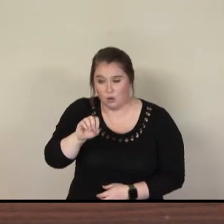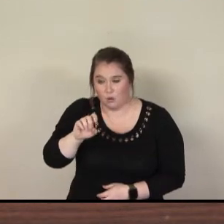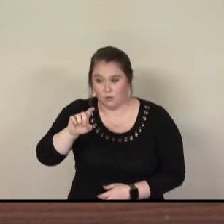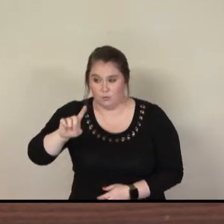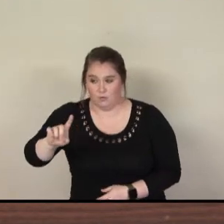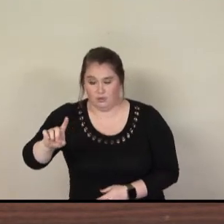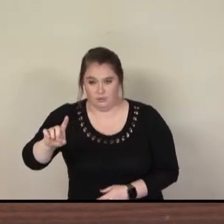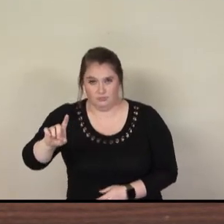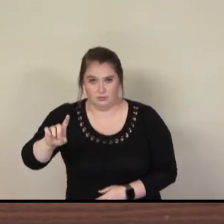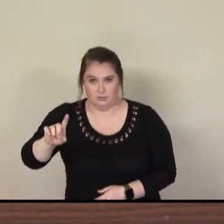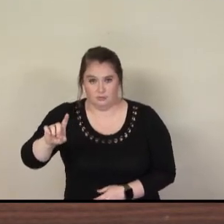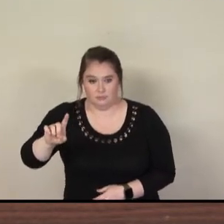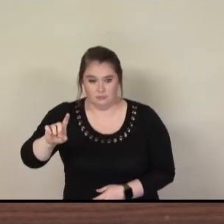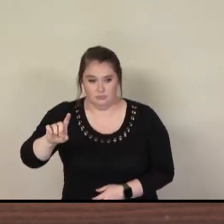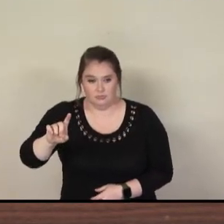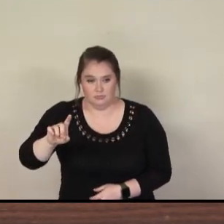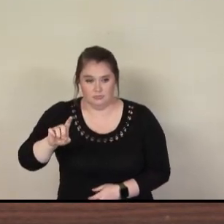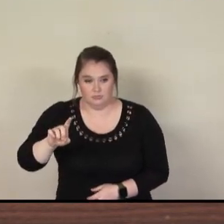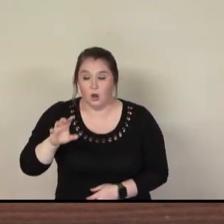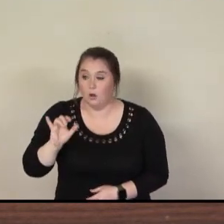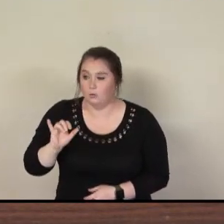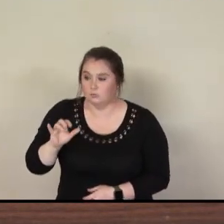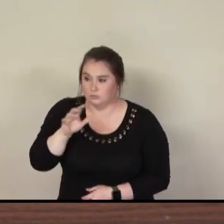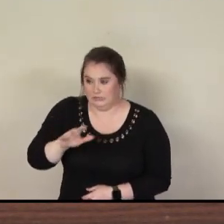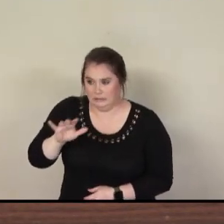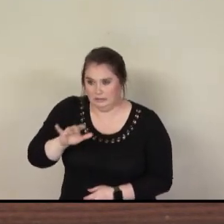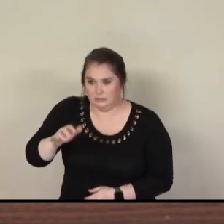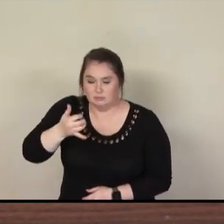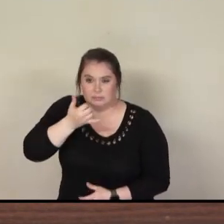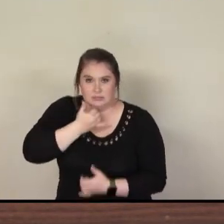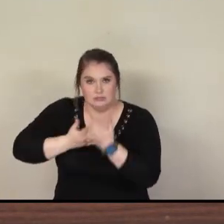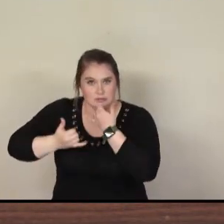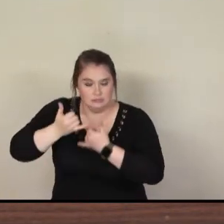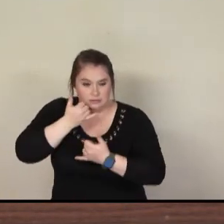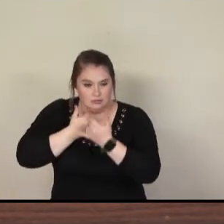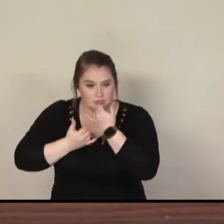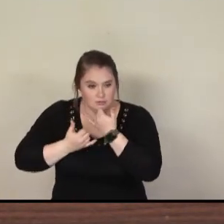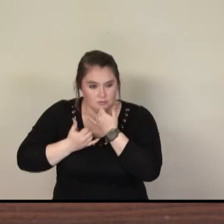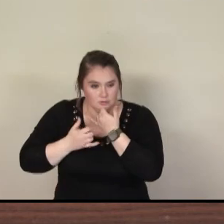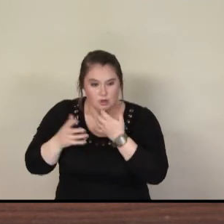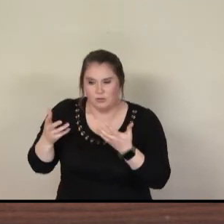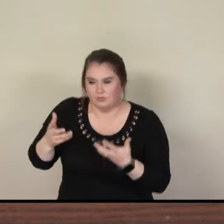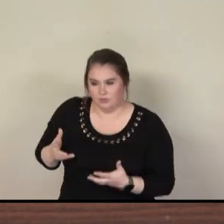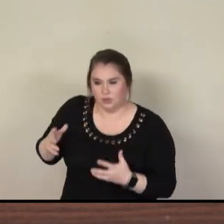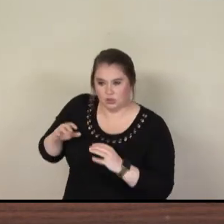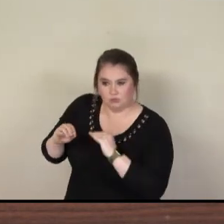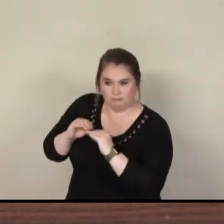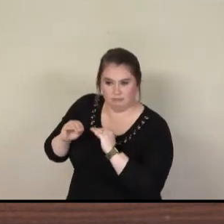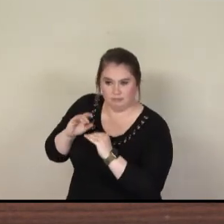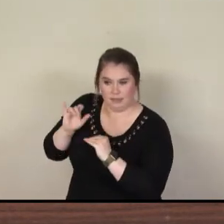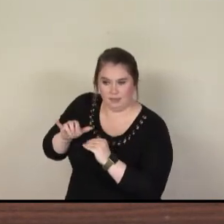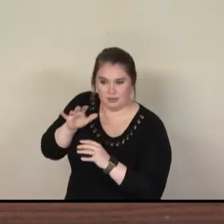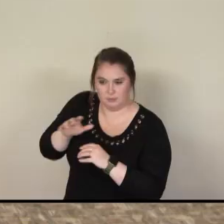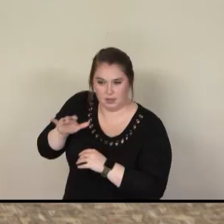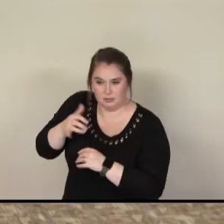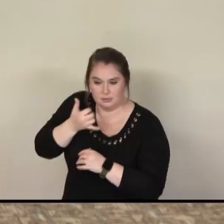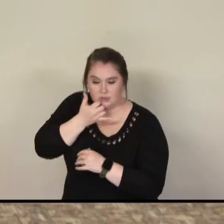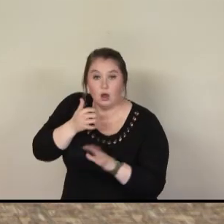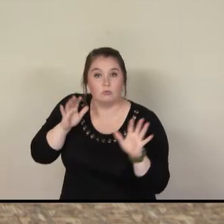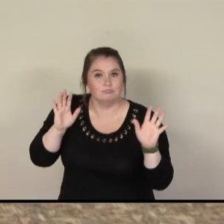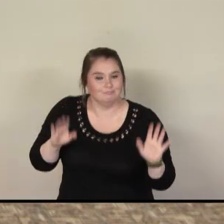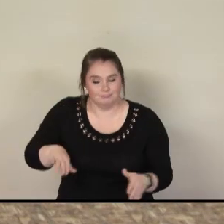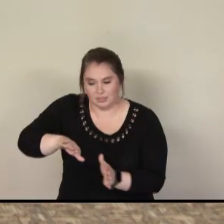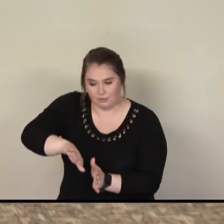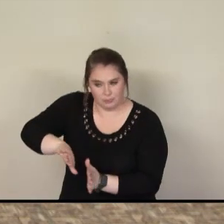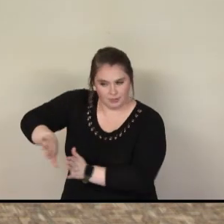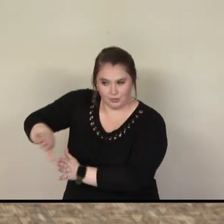701 for spelling mistake. Oh, we corrected it online. Oh, you did? Okay, never mind. It has been